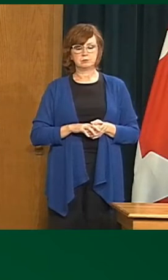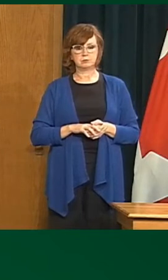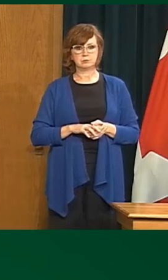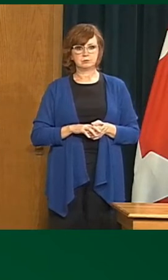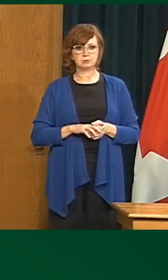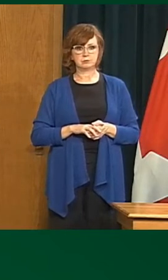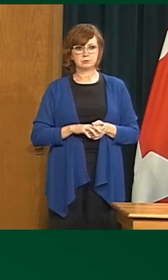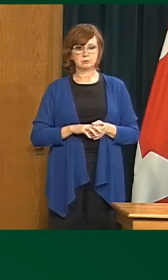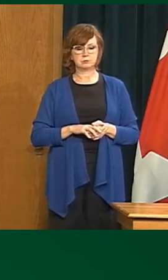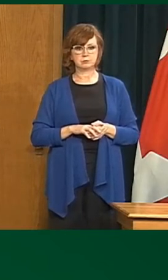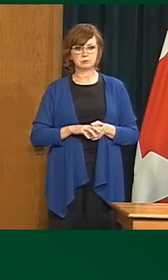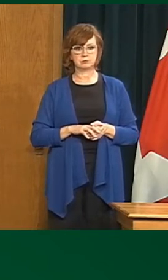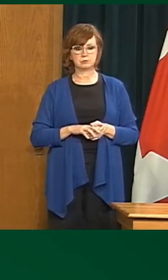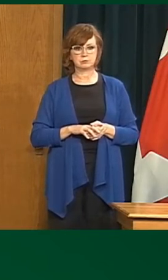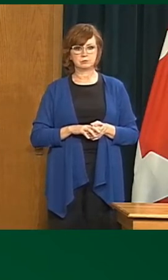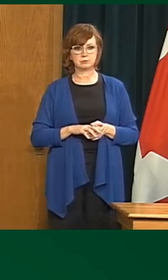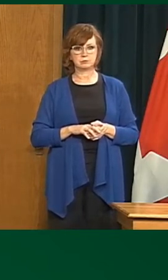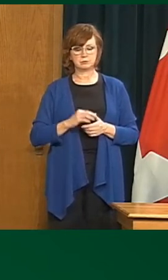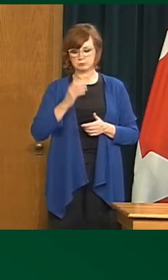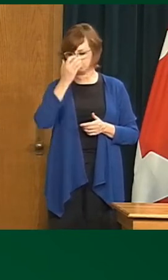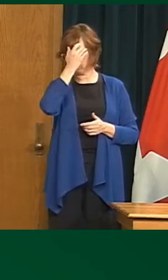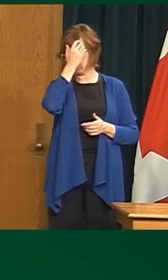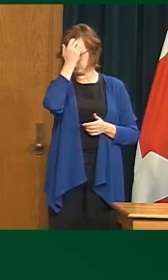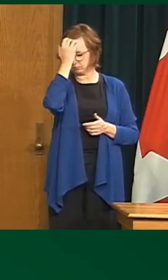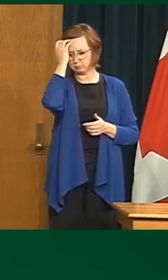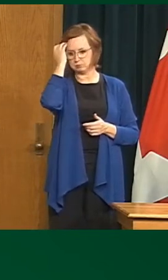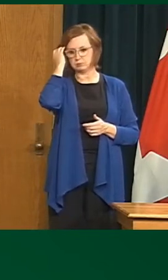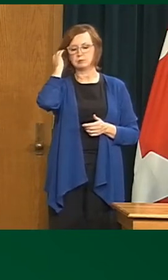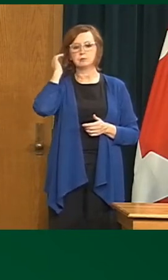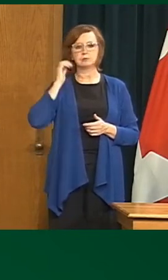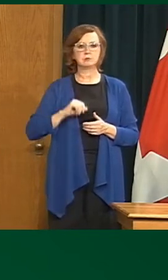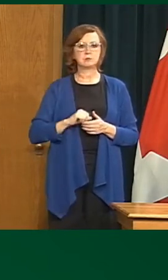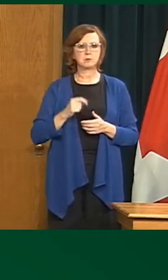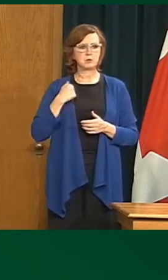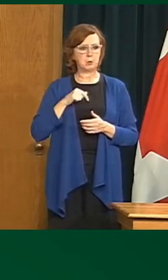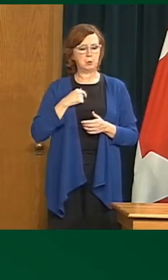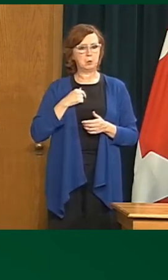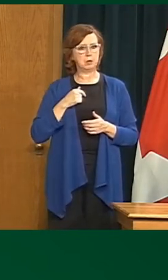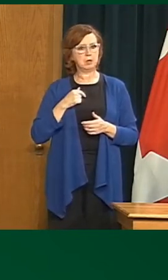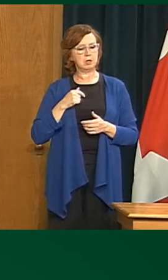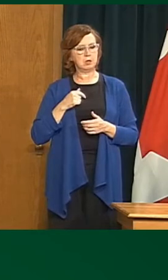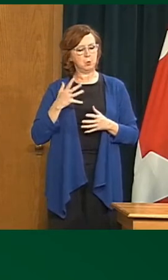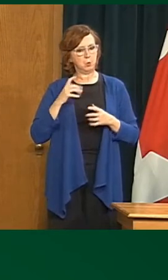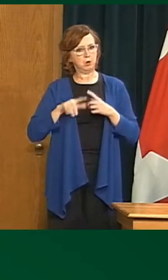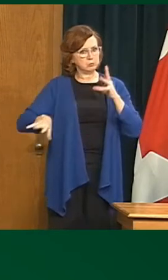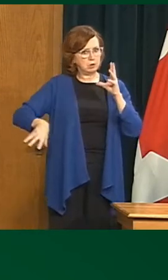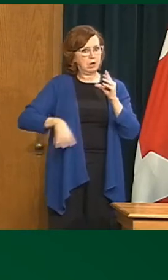the virus has spread as an adjunct to testing. So we already know, for example, that in Saskatchewan,